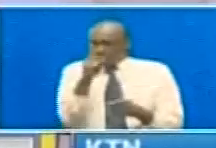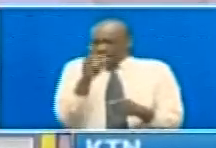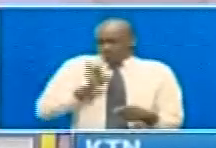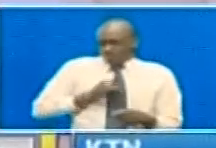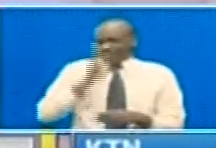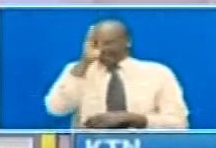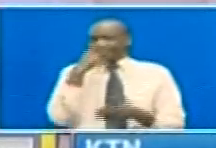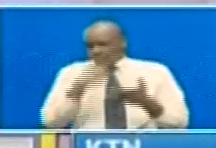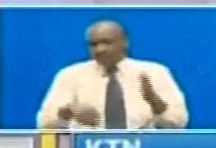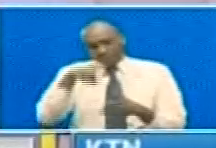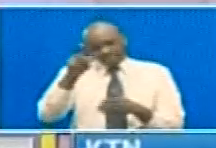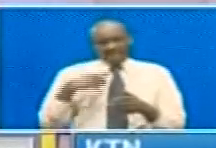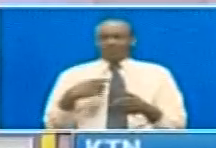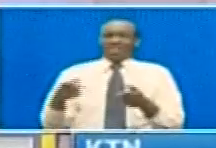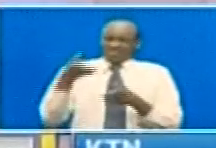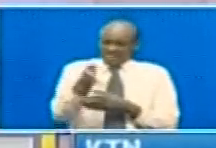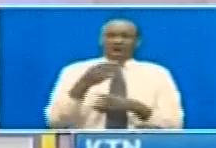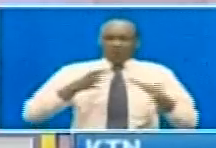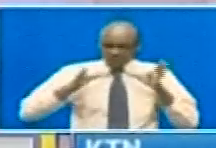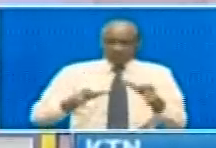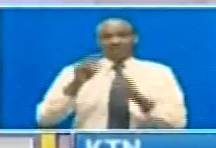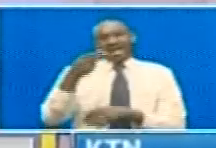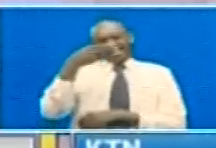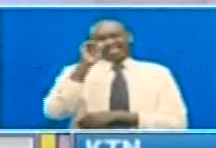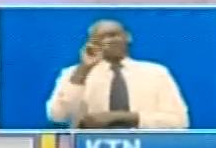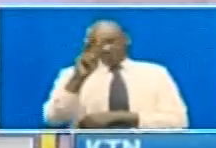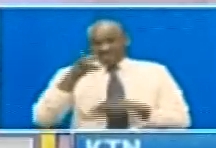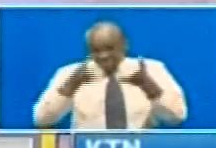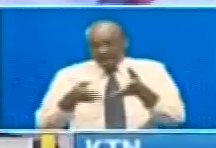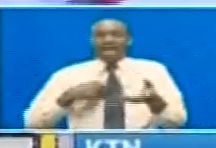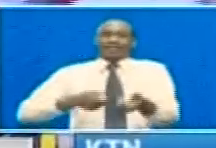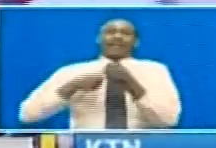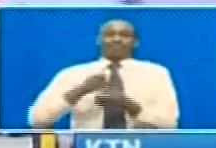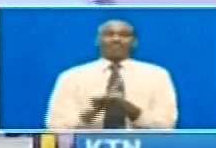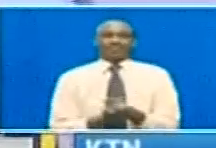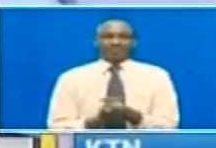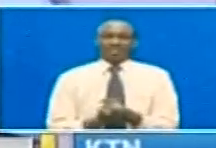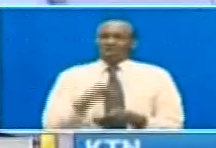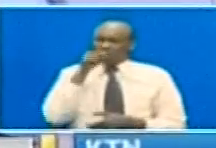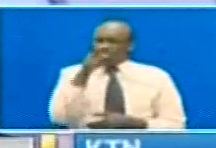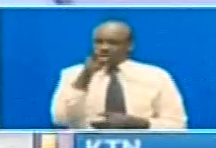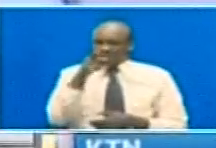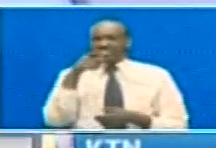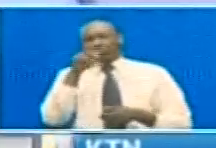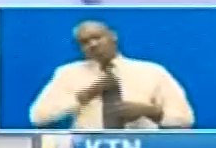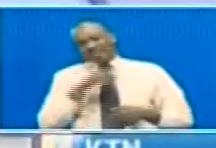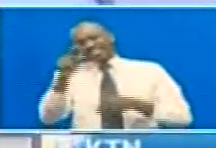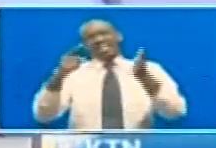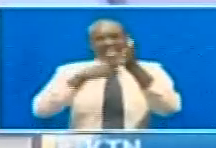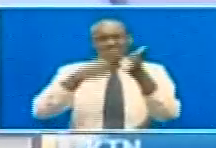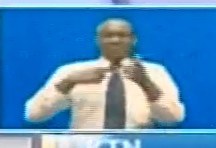claimed that he had roughed her up, forced her to take a HIV test, and raped her. And those allegations are